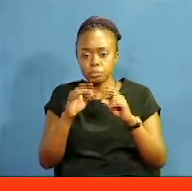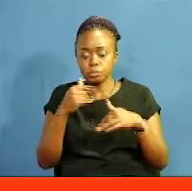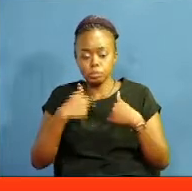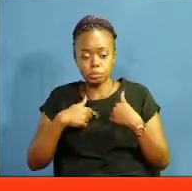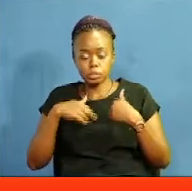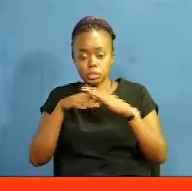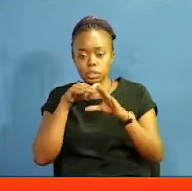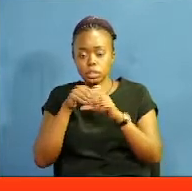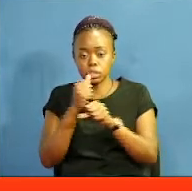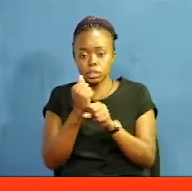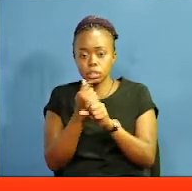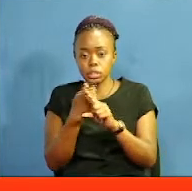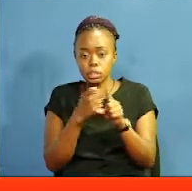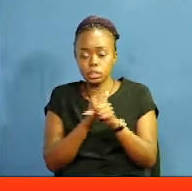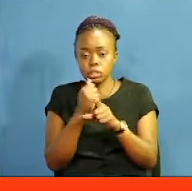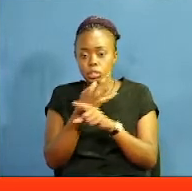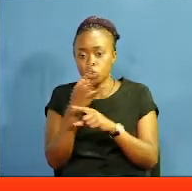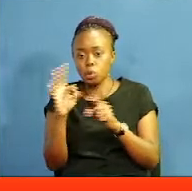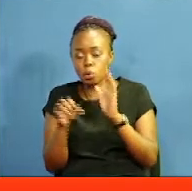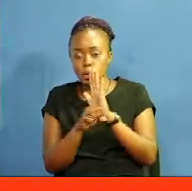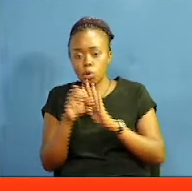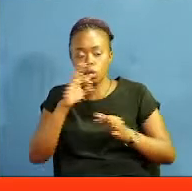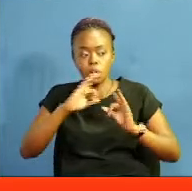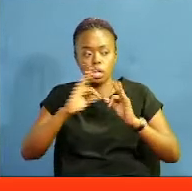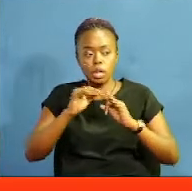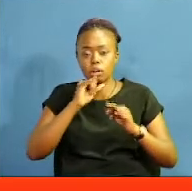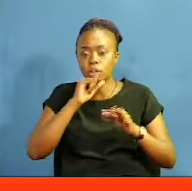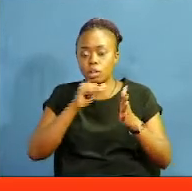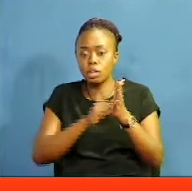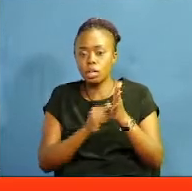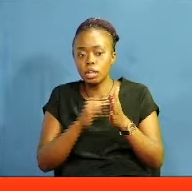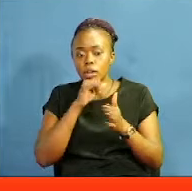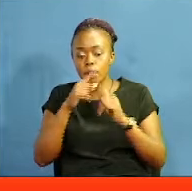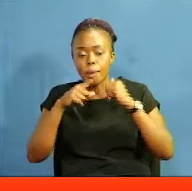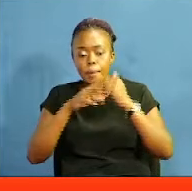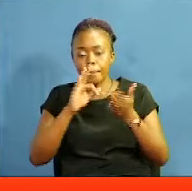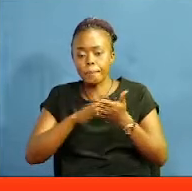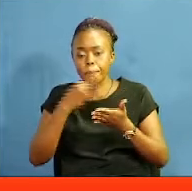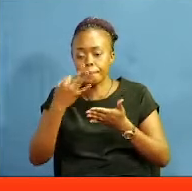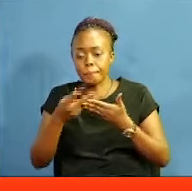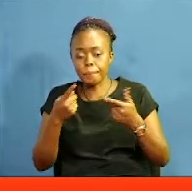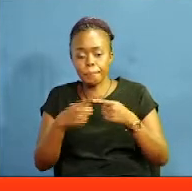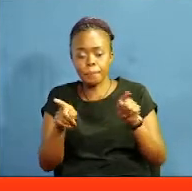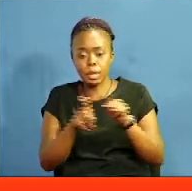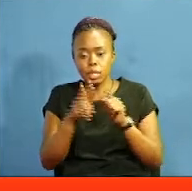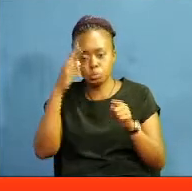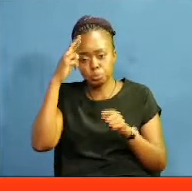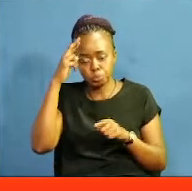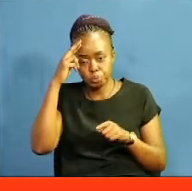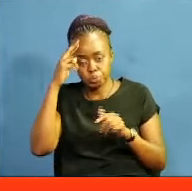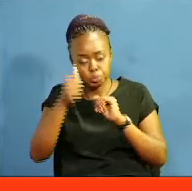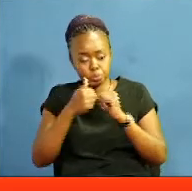it out, working out in terms of implementations. If it's implemented, it's going to fail. But in terms of resonating